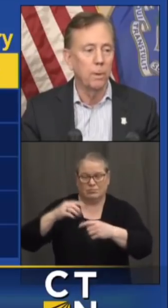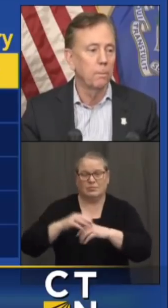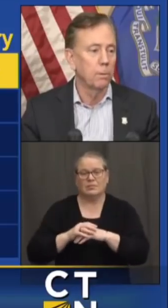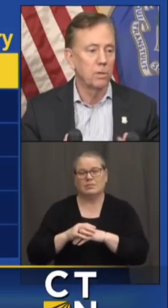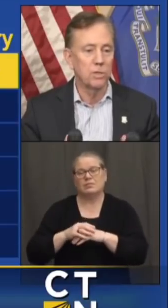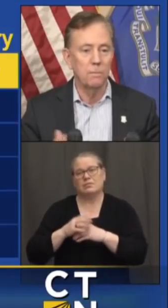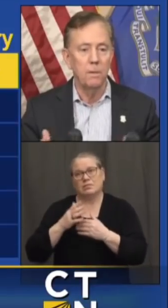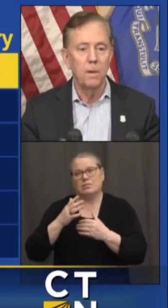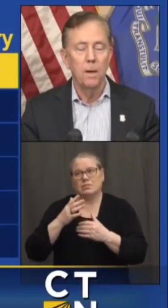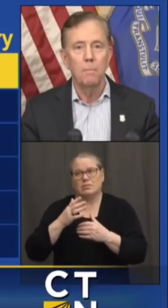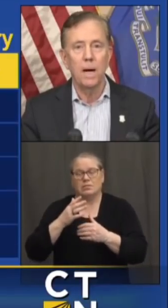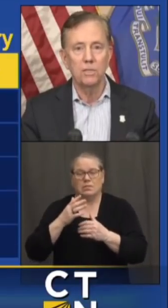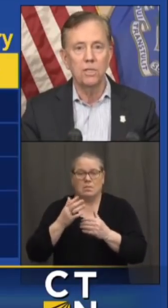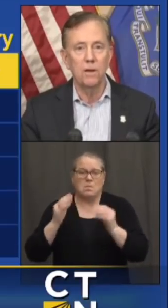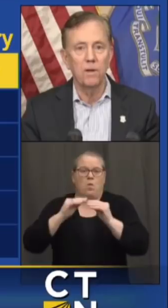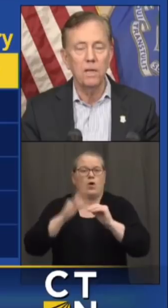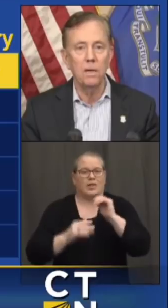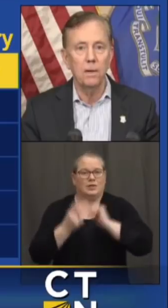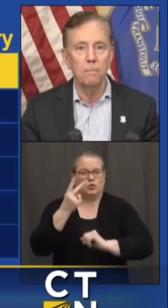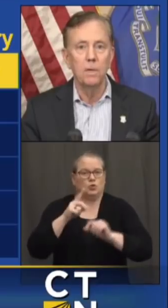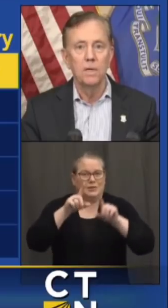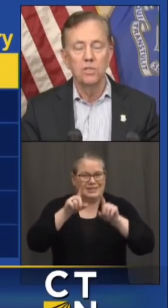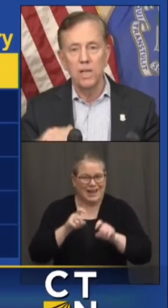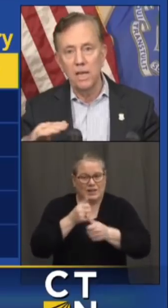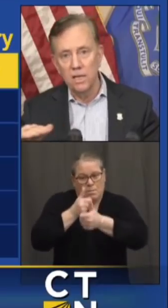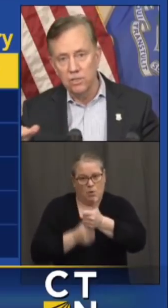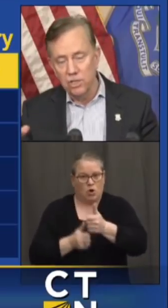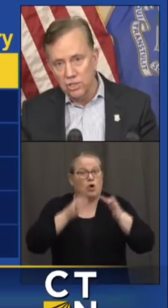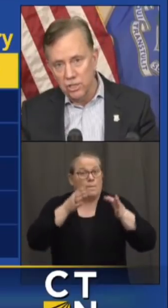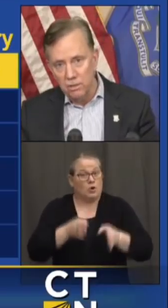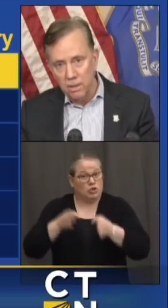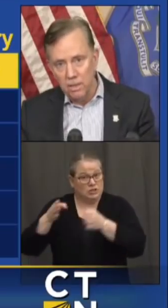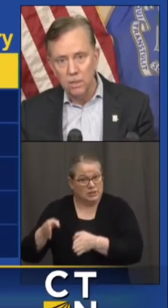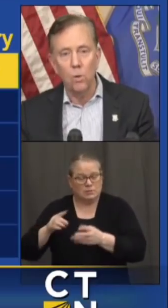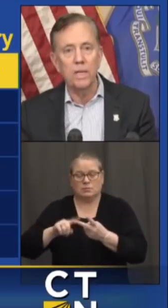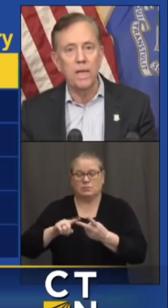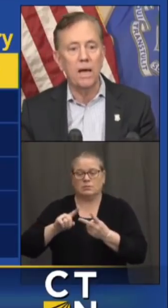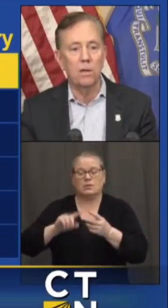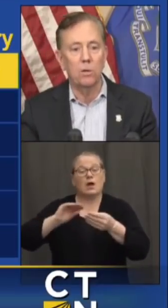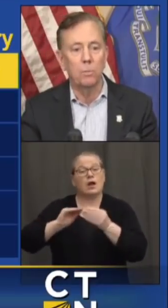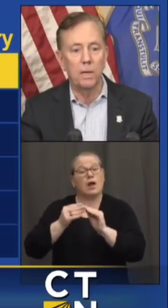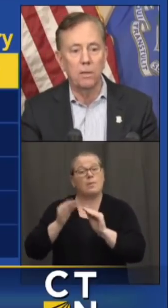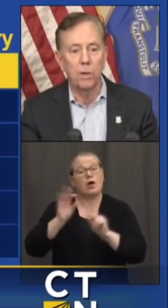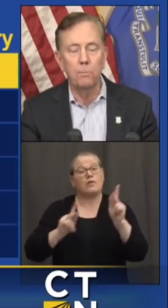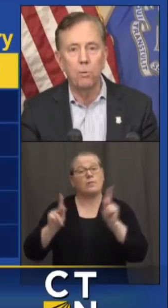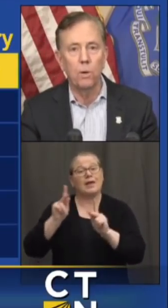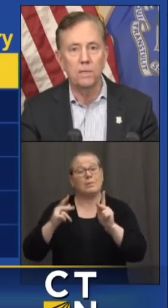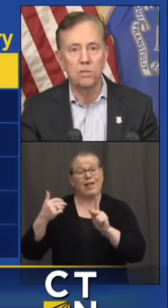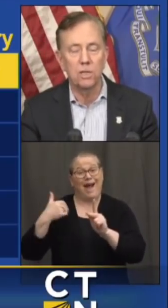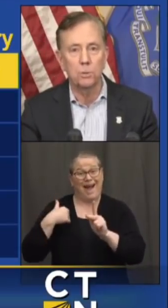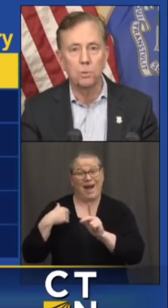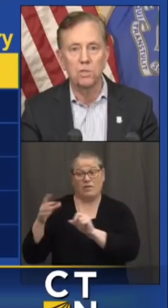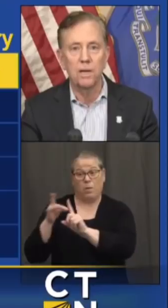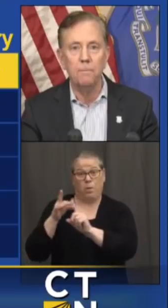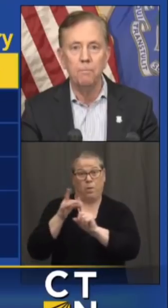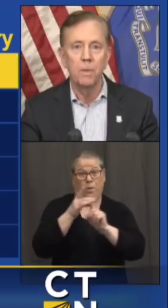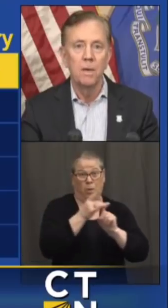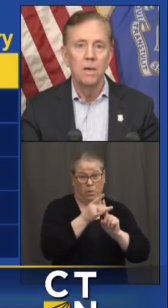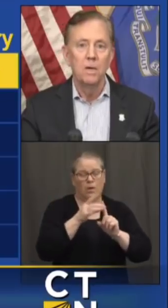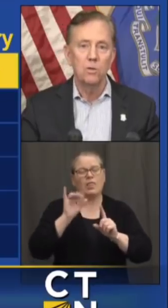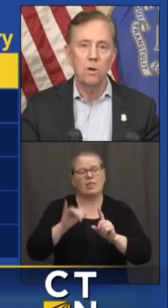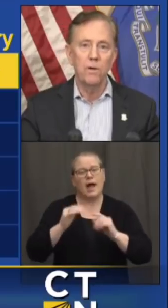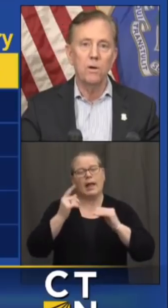per person. Positivity staying consistent and going down a little bit at